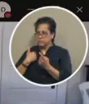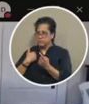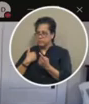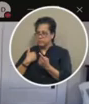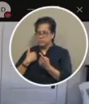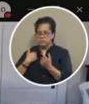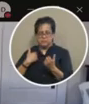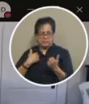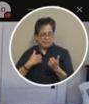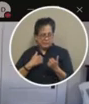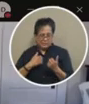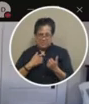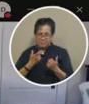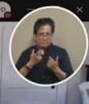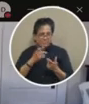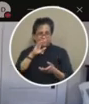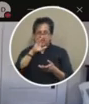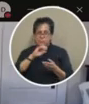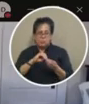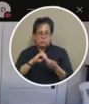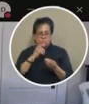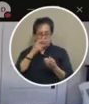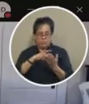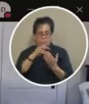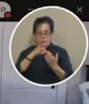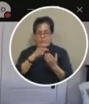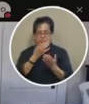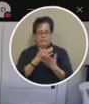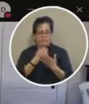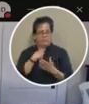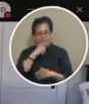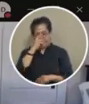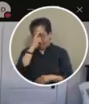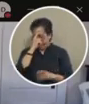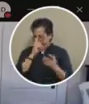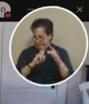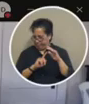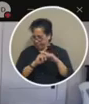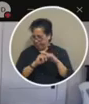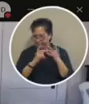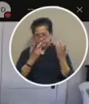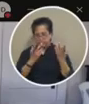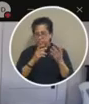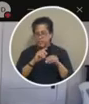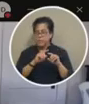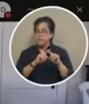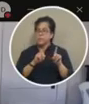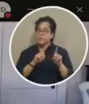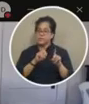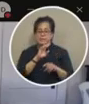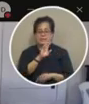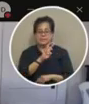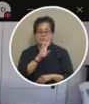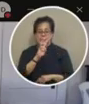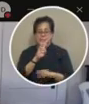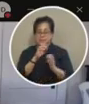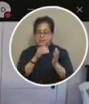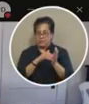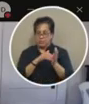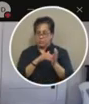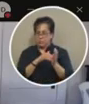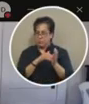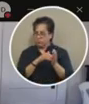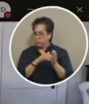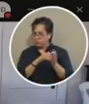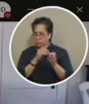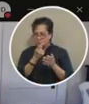I don't want to give you a number total for unprogrammed funds off the top of my head. I can come back to you with that information. The 66,000 and